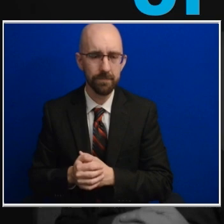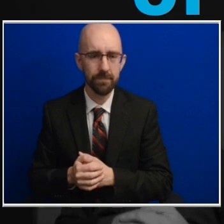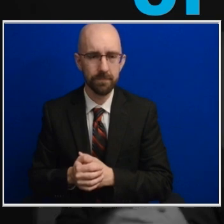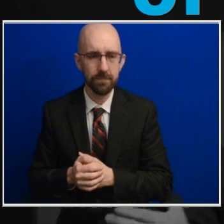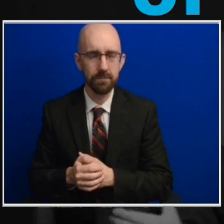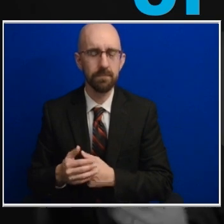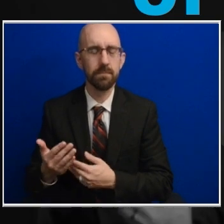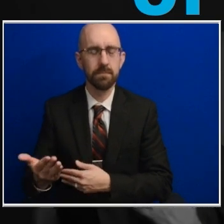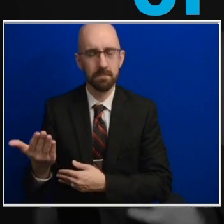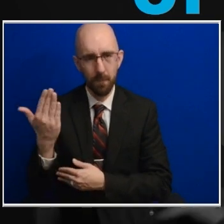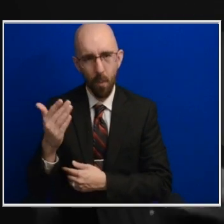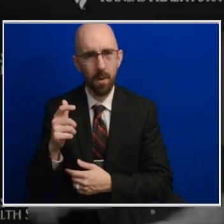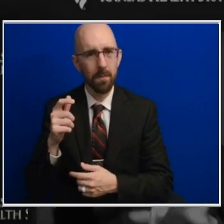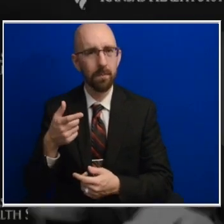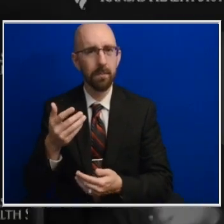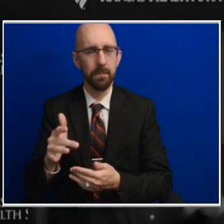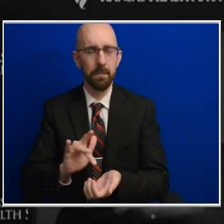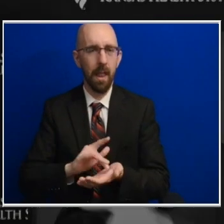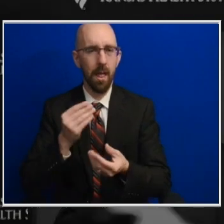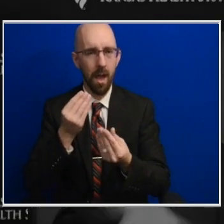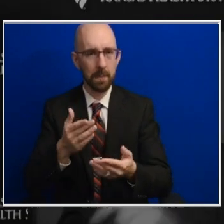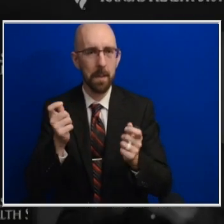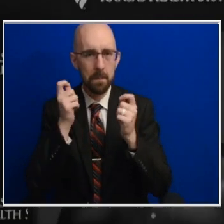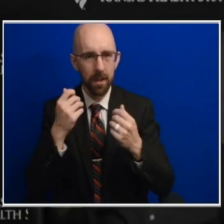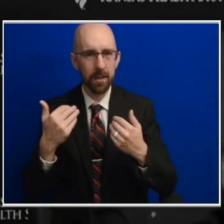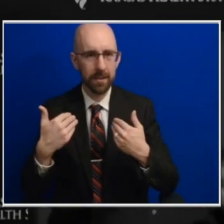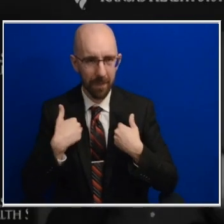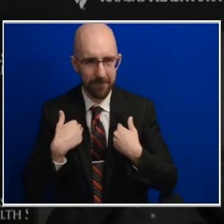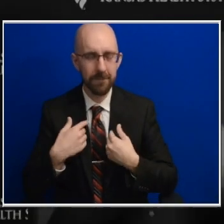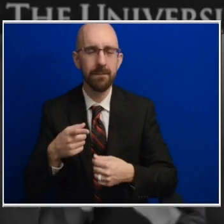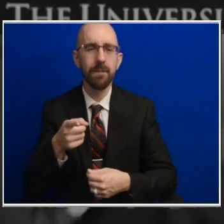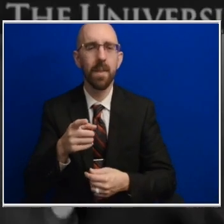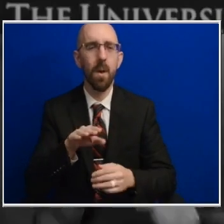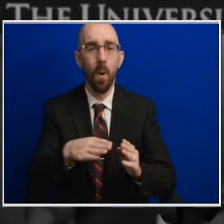Subscribe to our morning medical update and Open Mics with Dr.